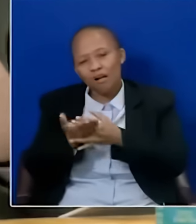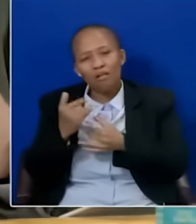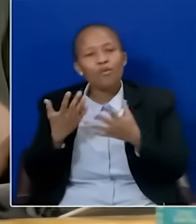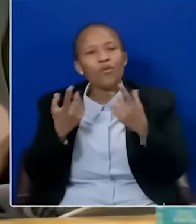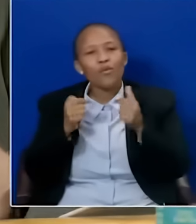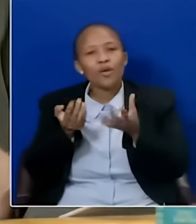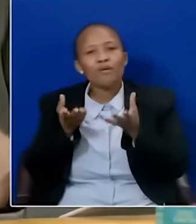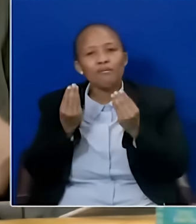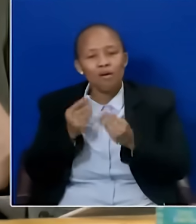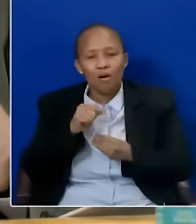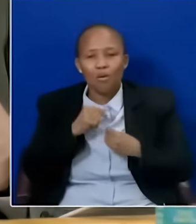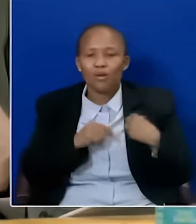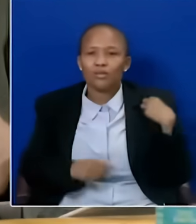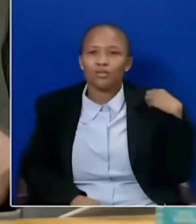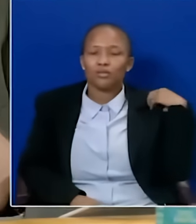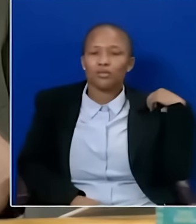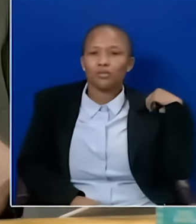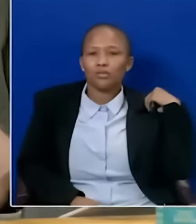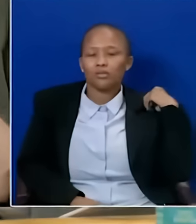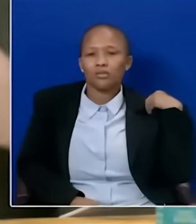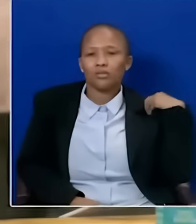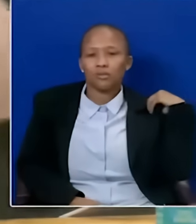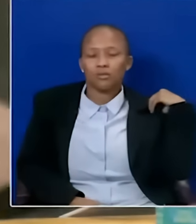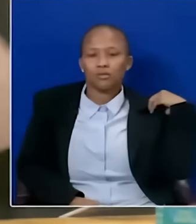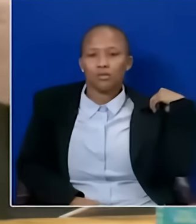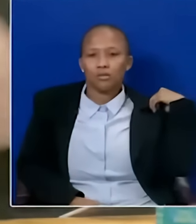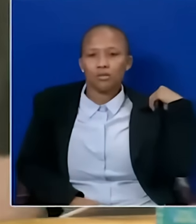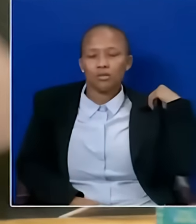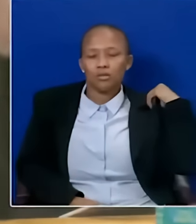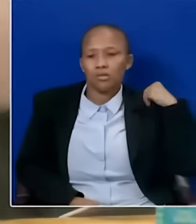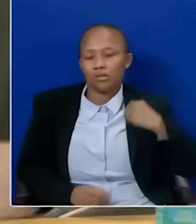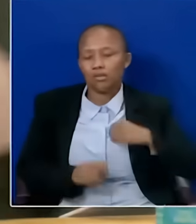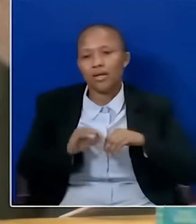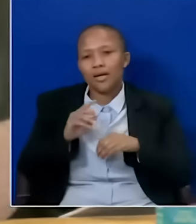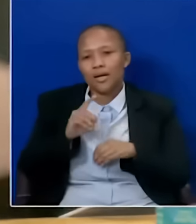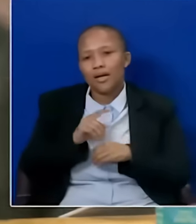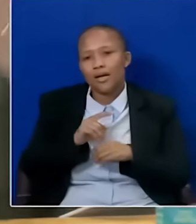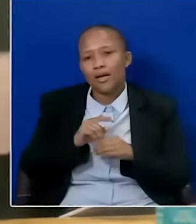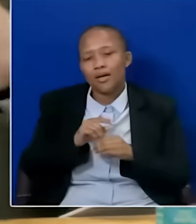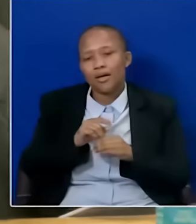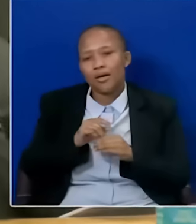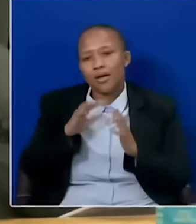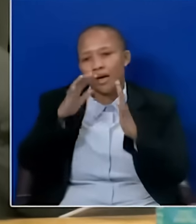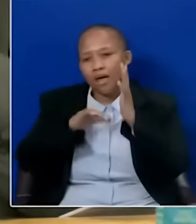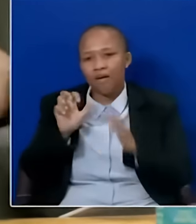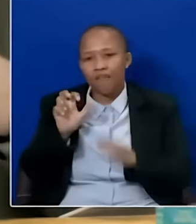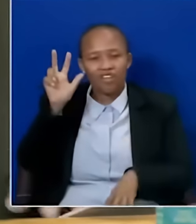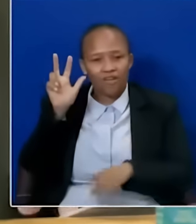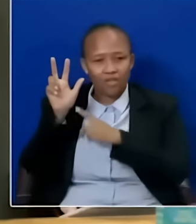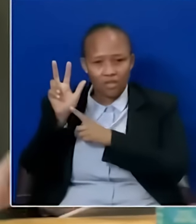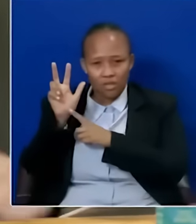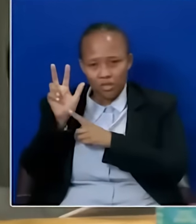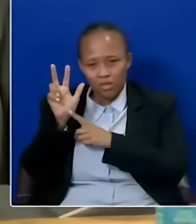was an affidavit stapled to the front folder of the case file,